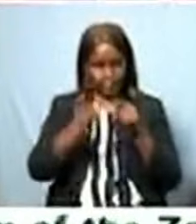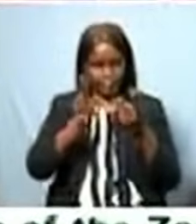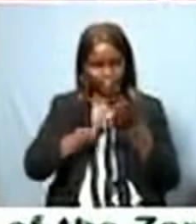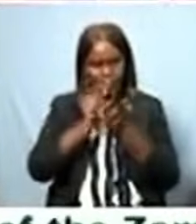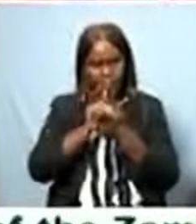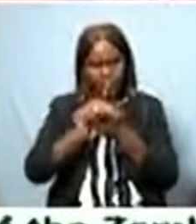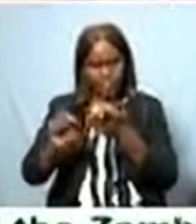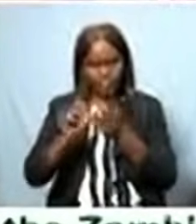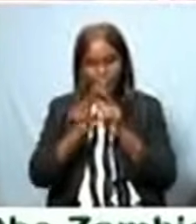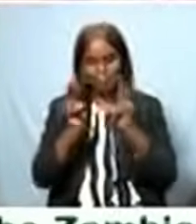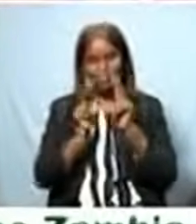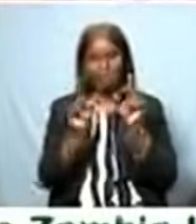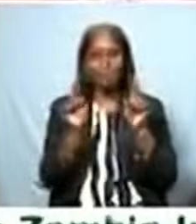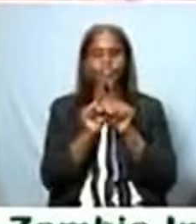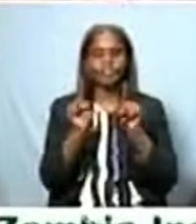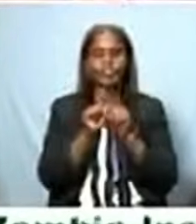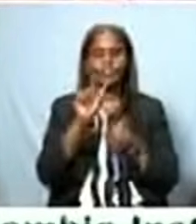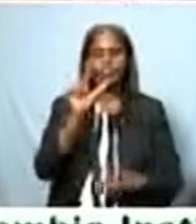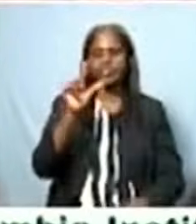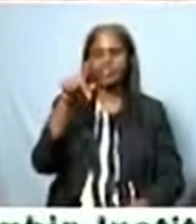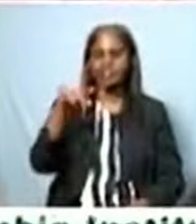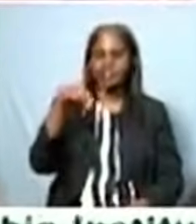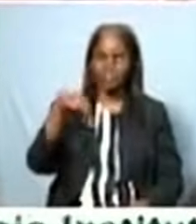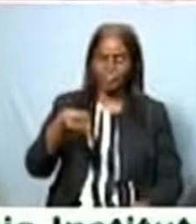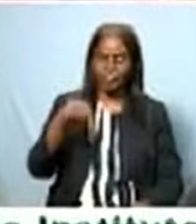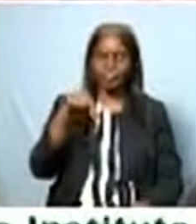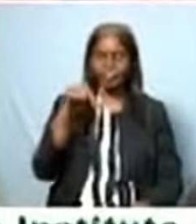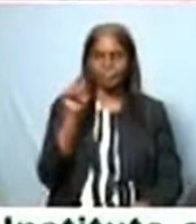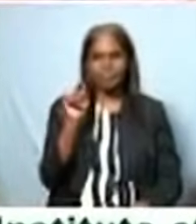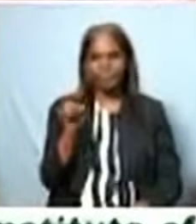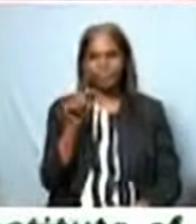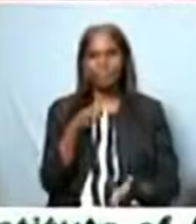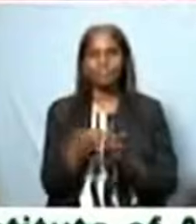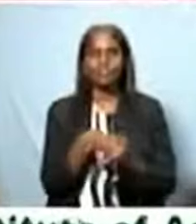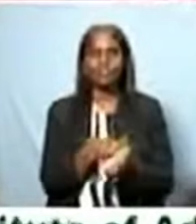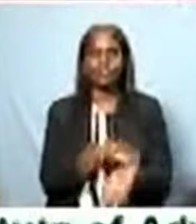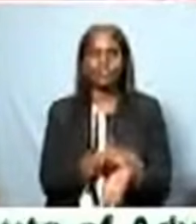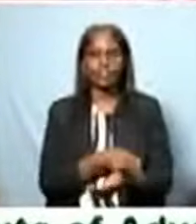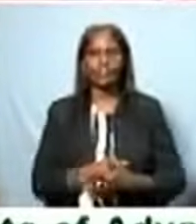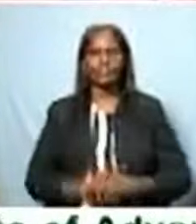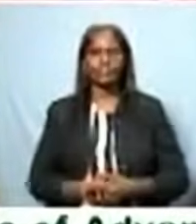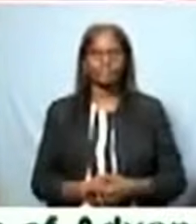this very same LPQE exam.